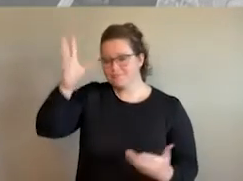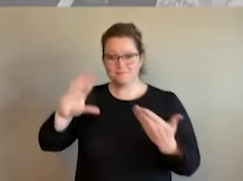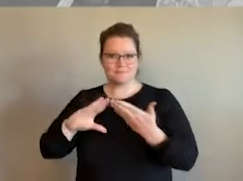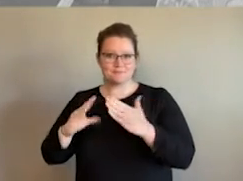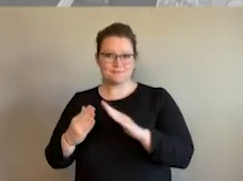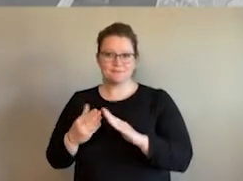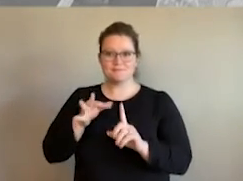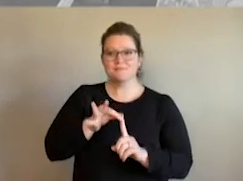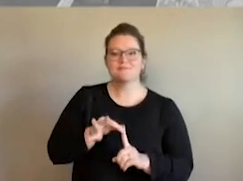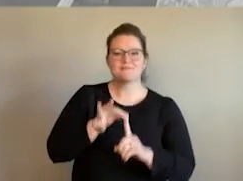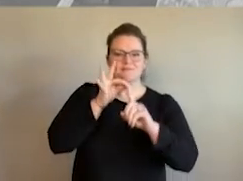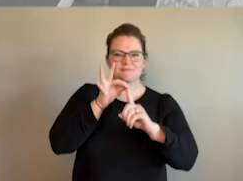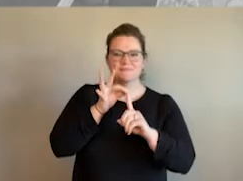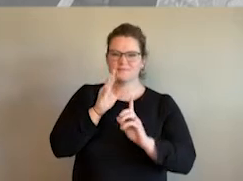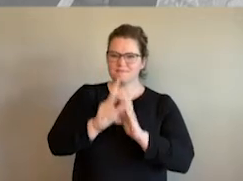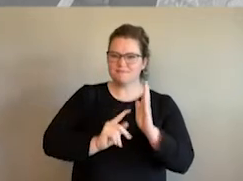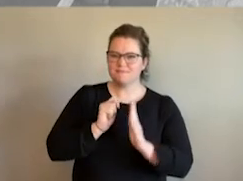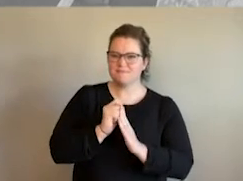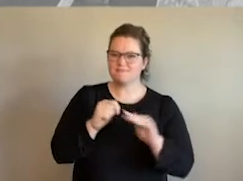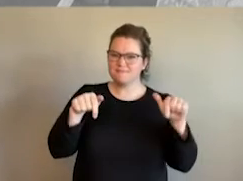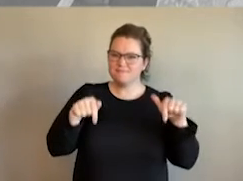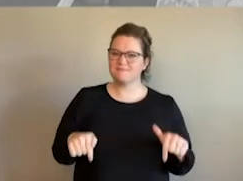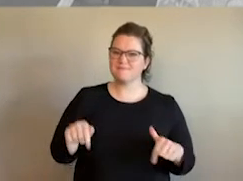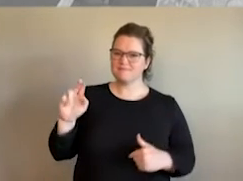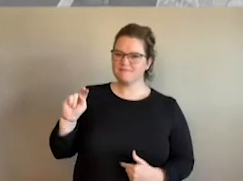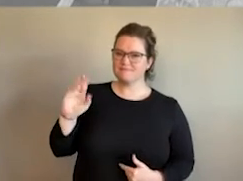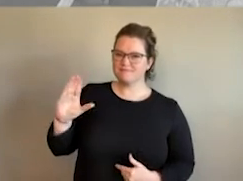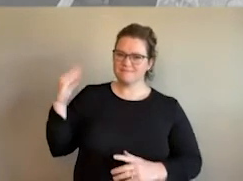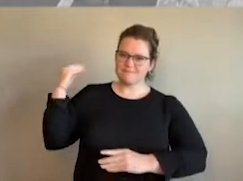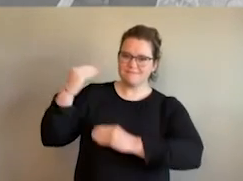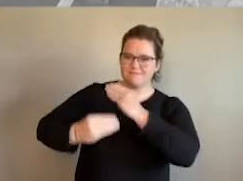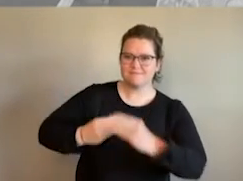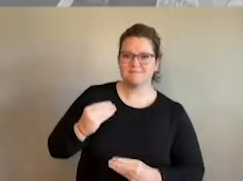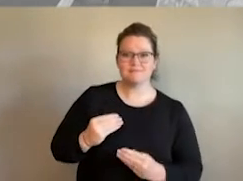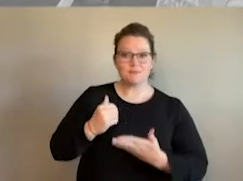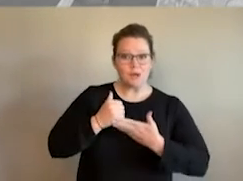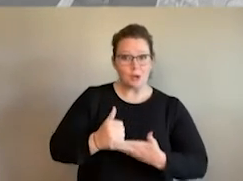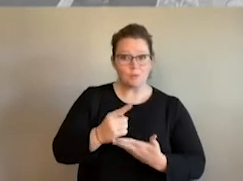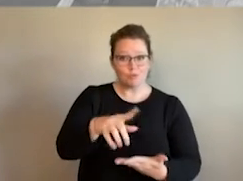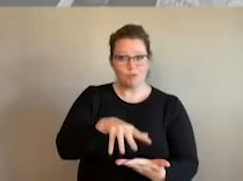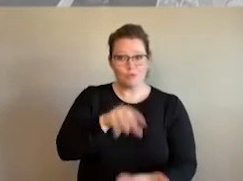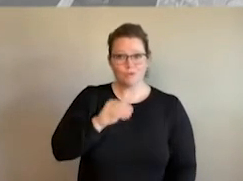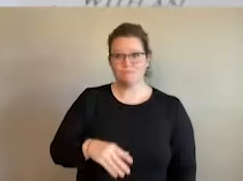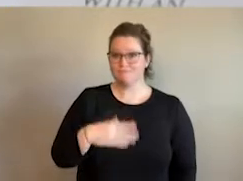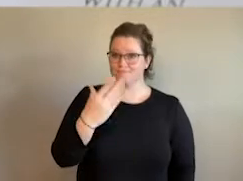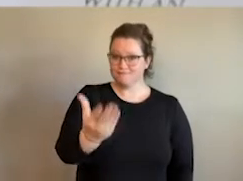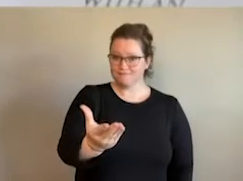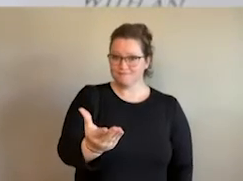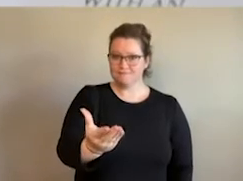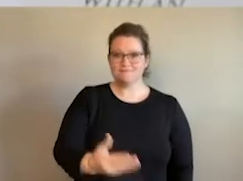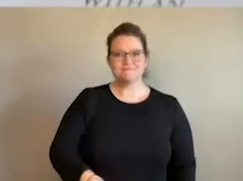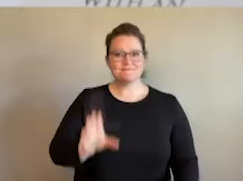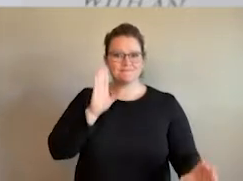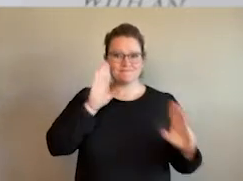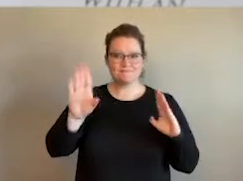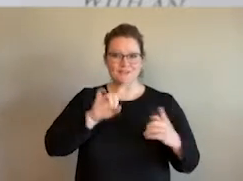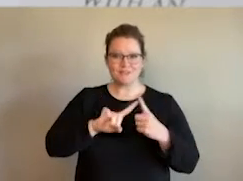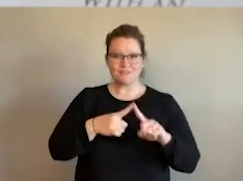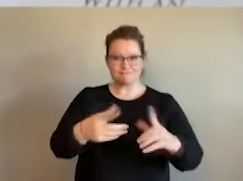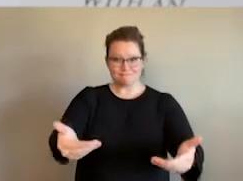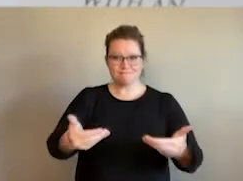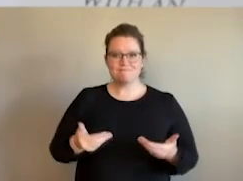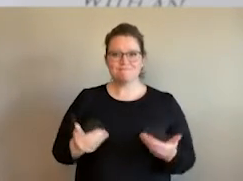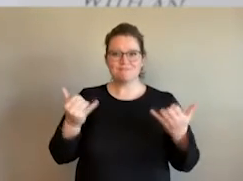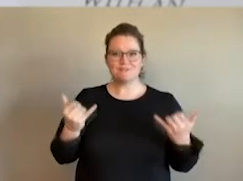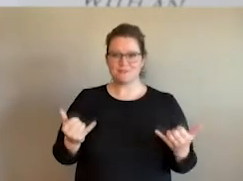this unique and remarkable time in our state's history by helping you learn from right where you are. Hi friends, and welcome to